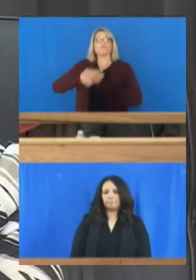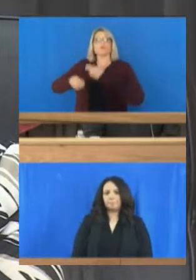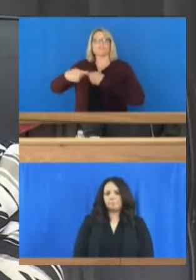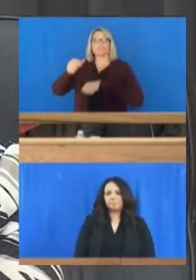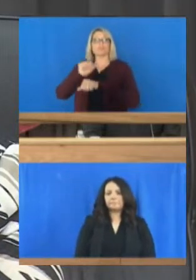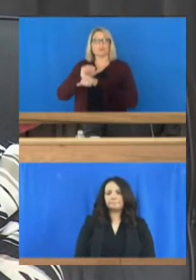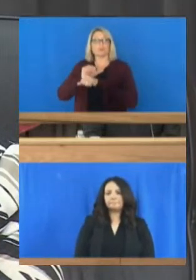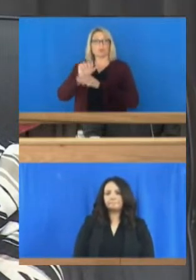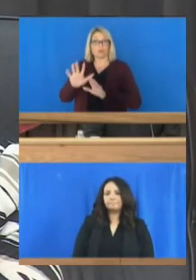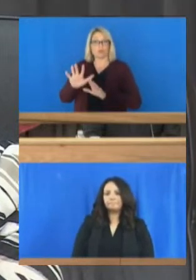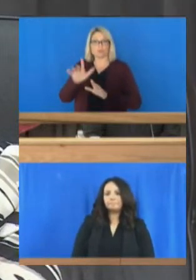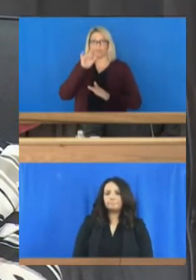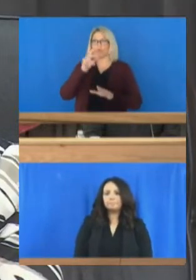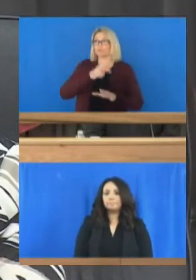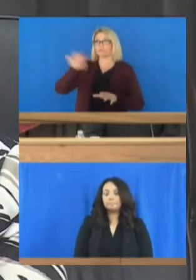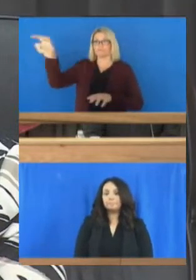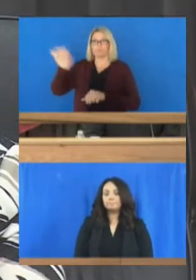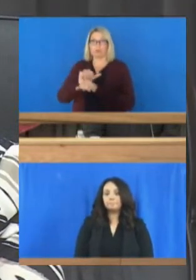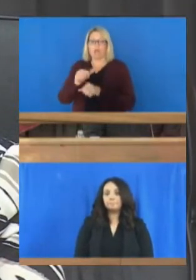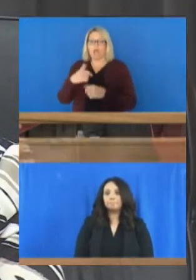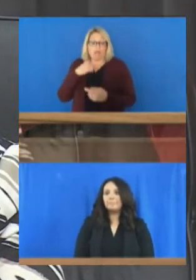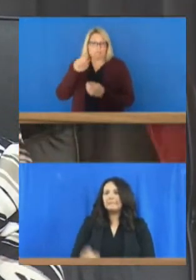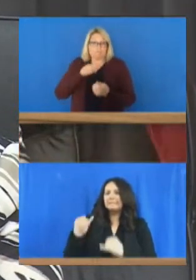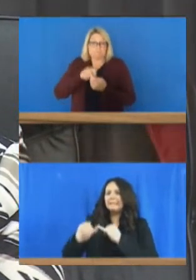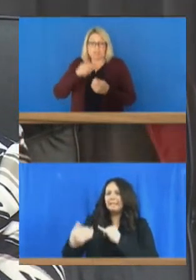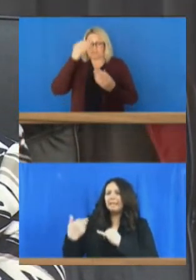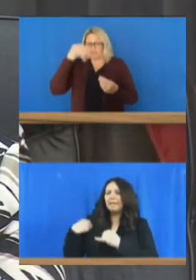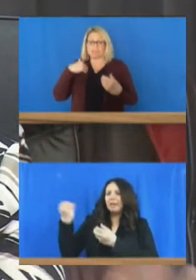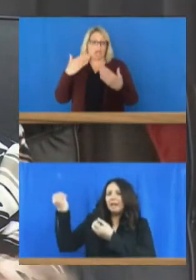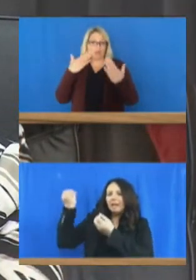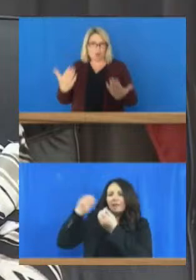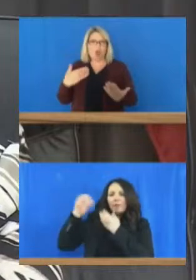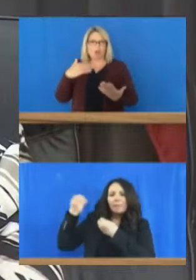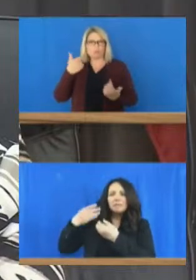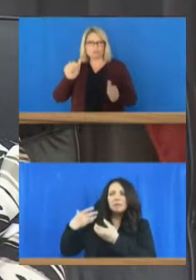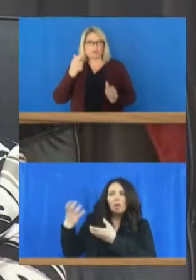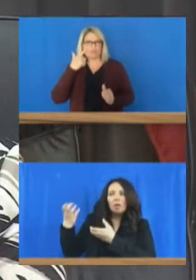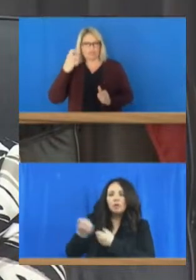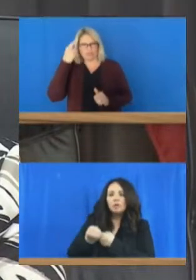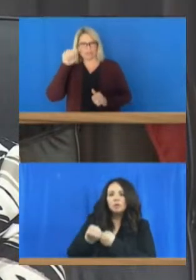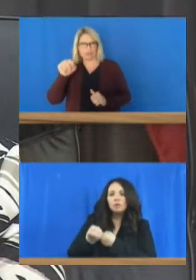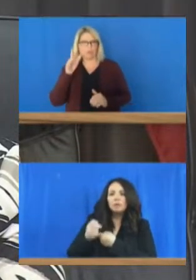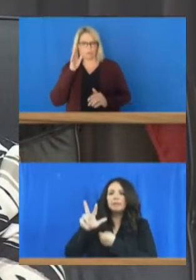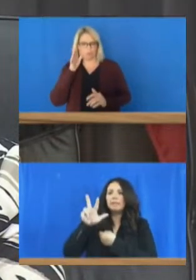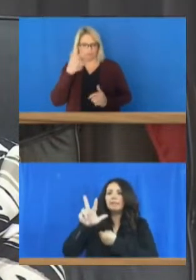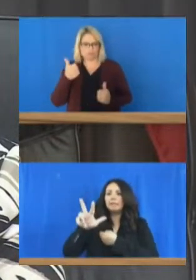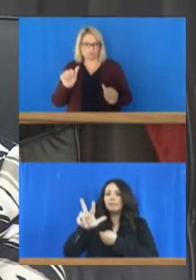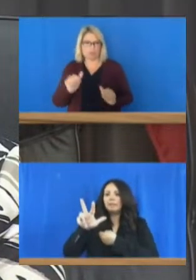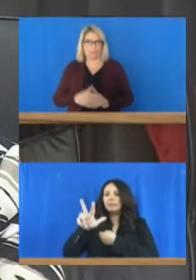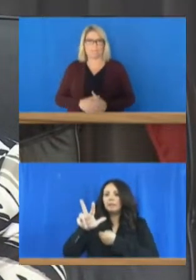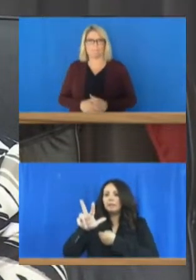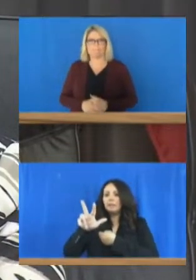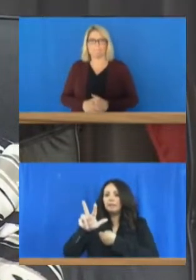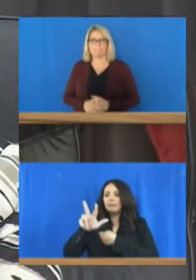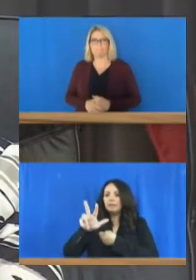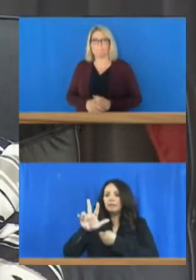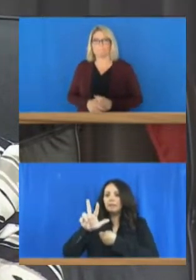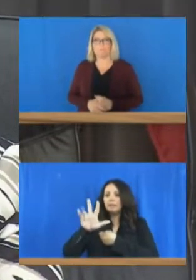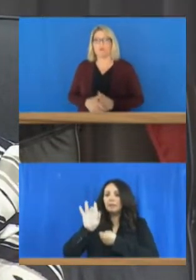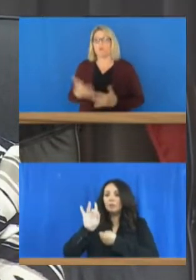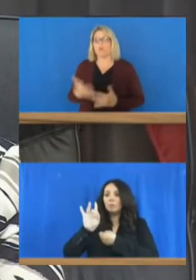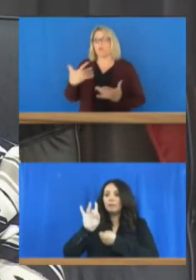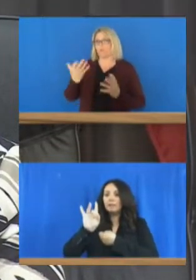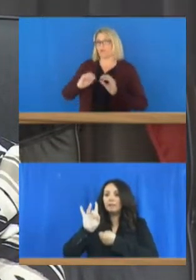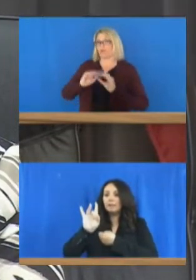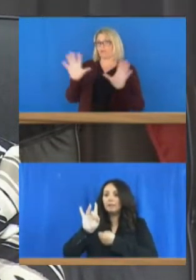isolating outside of the province who is a New Brunswicker. But which non-New Brunswickers are isolating in New Brunswick right now? I actually don't know